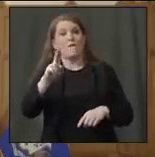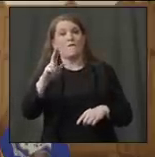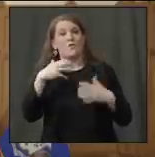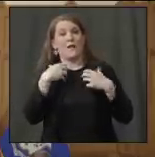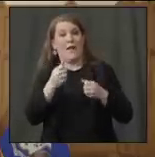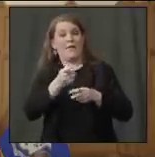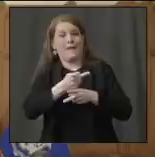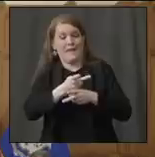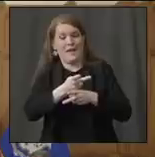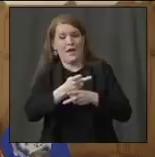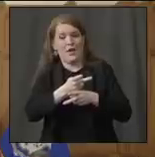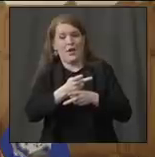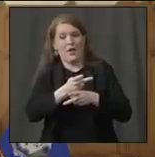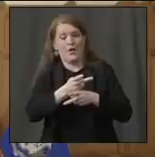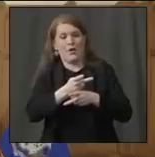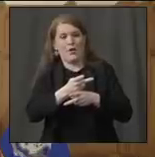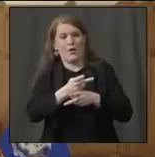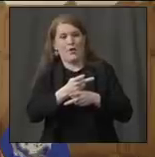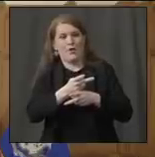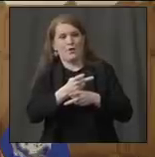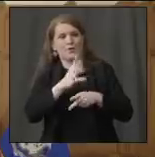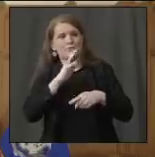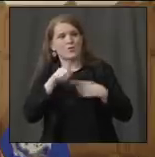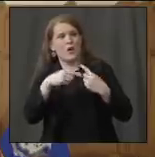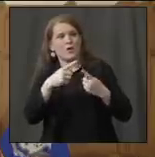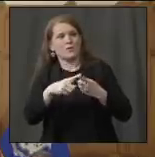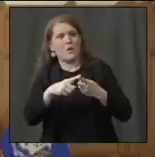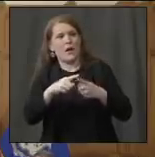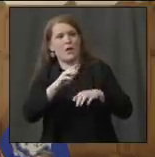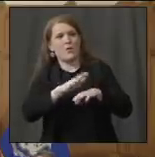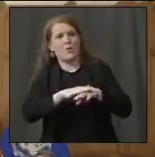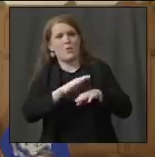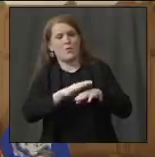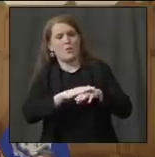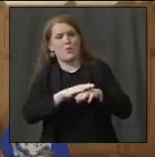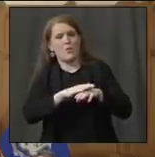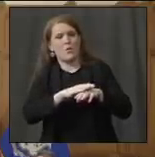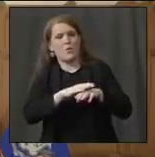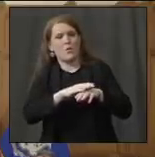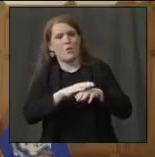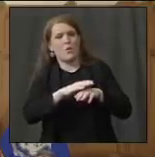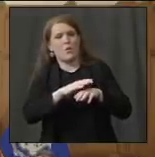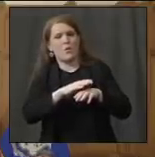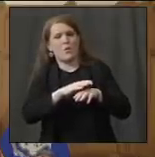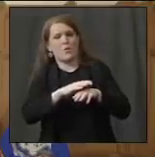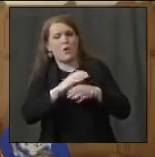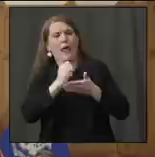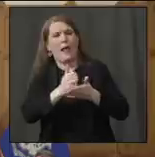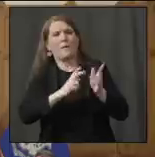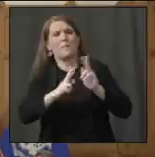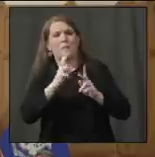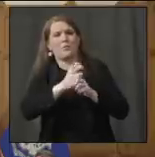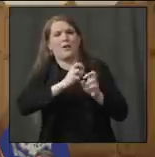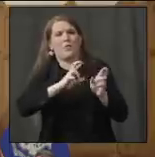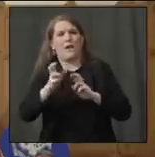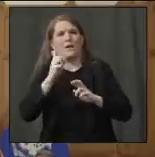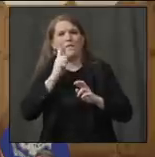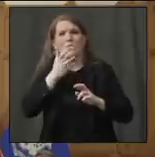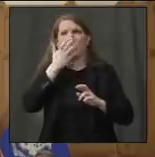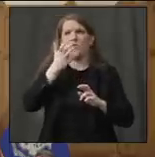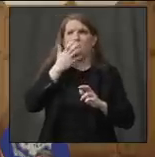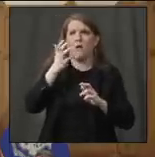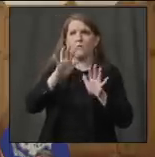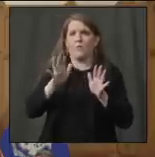long haul regarding social distancing. So can you put into context what people